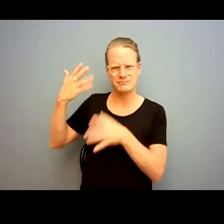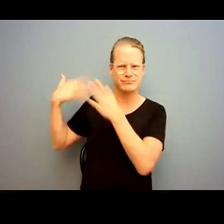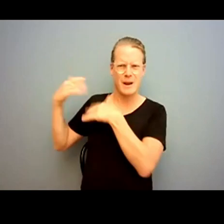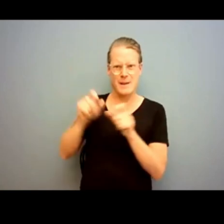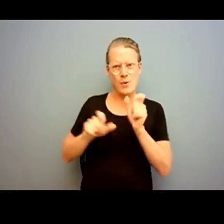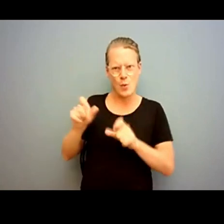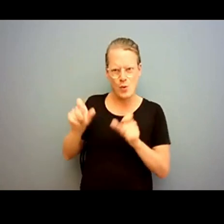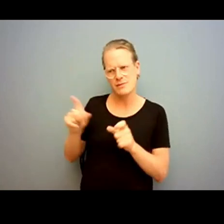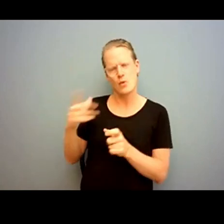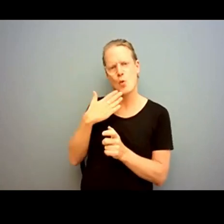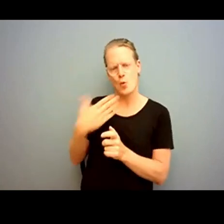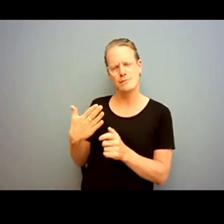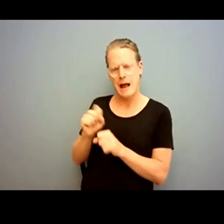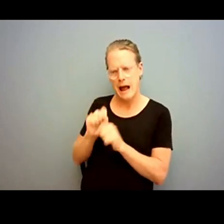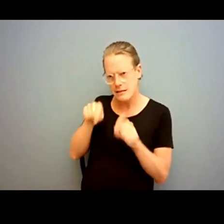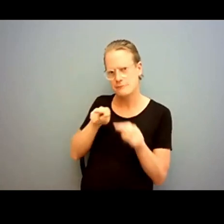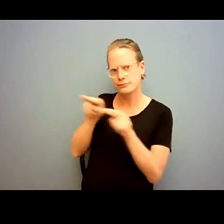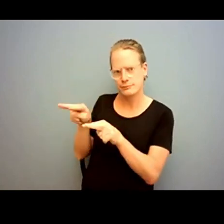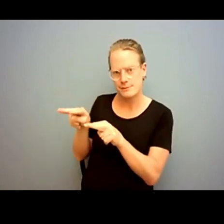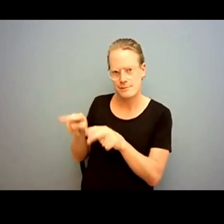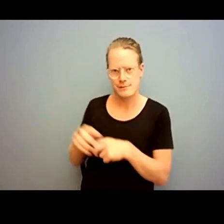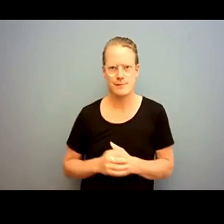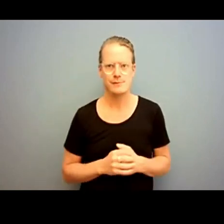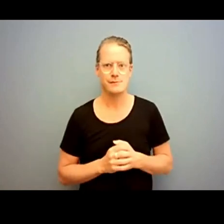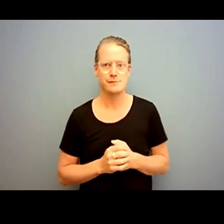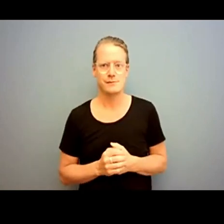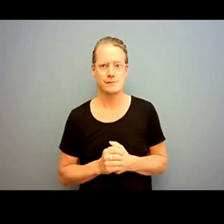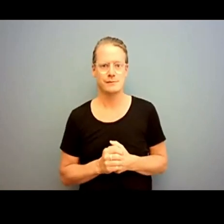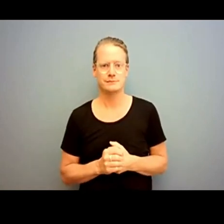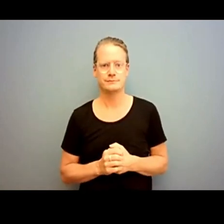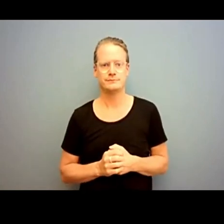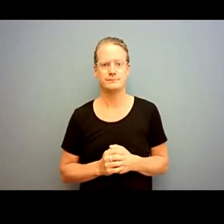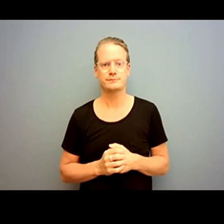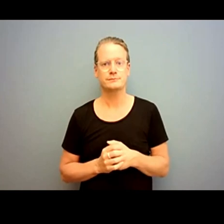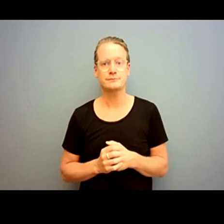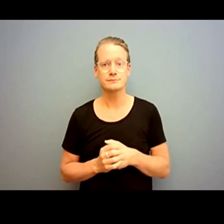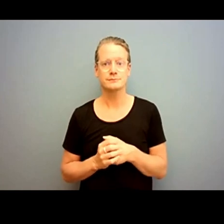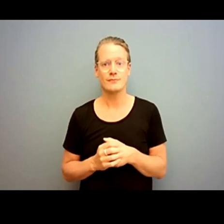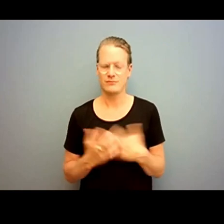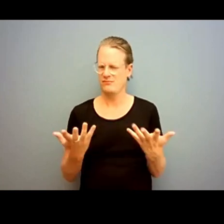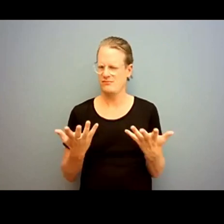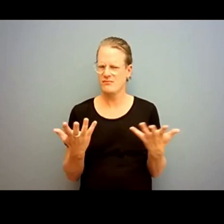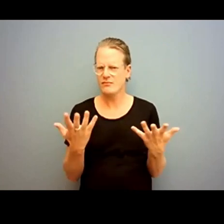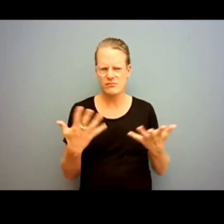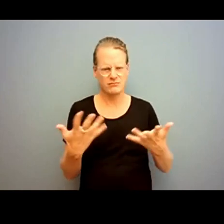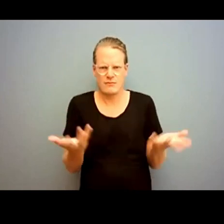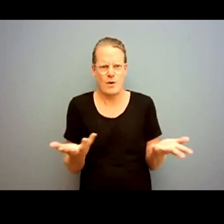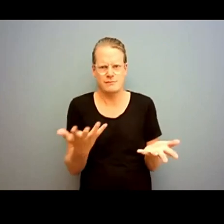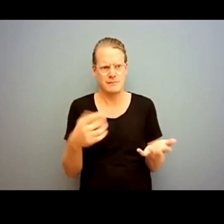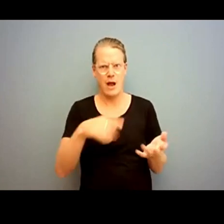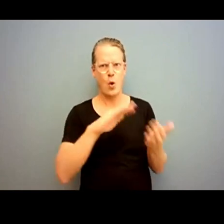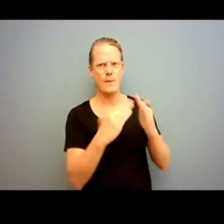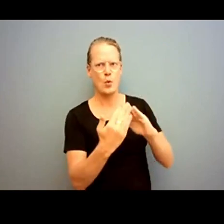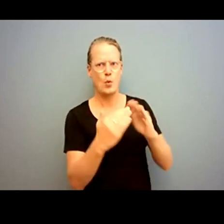traditional legal remedies really uproot the root causes of inequality? There may be a lot of satisfaction